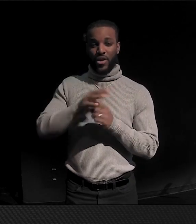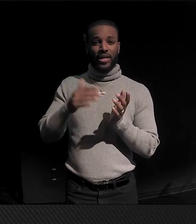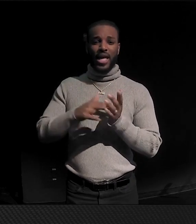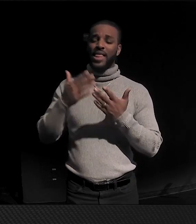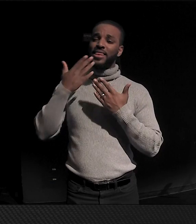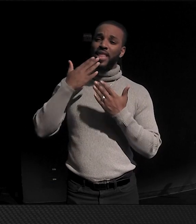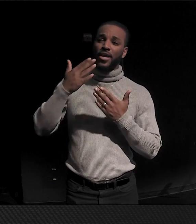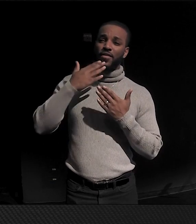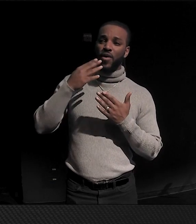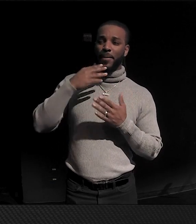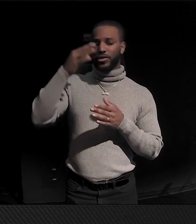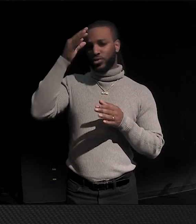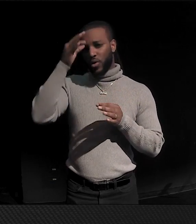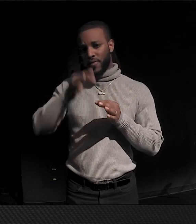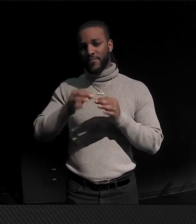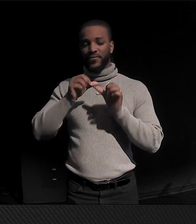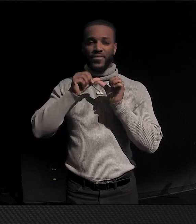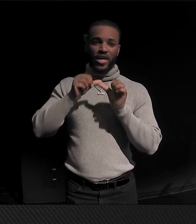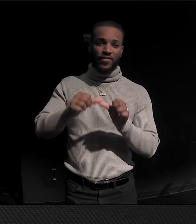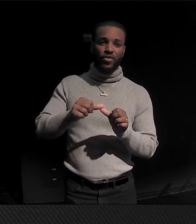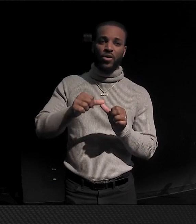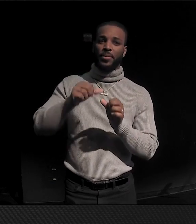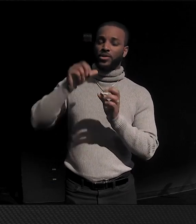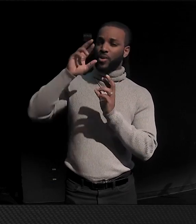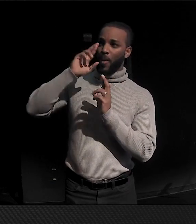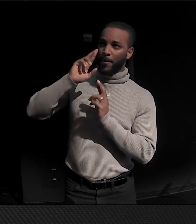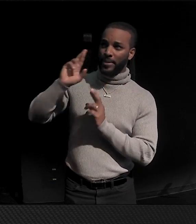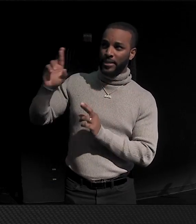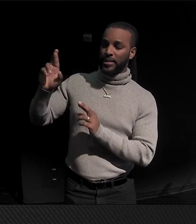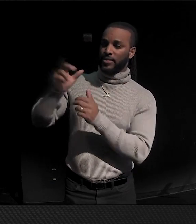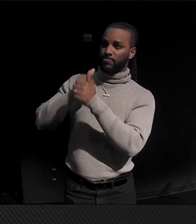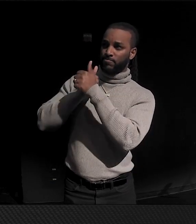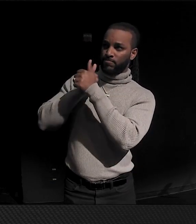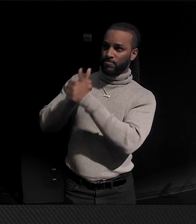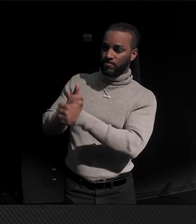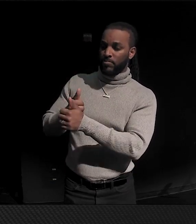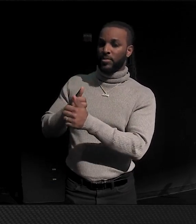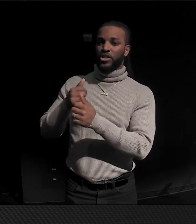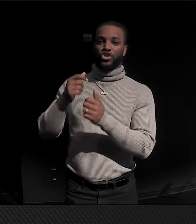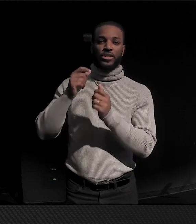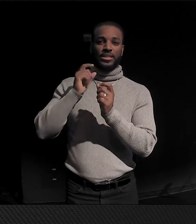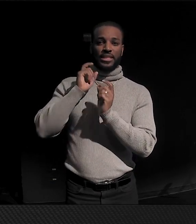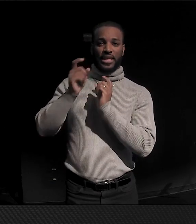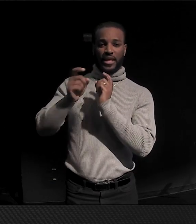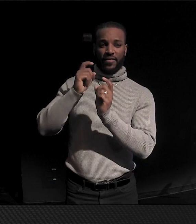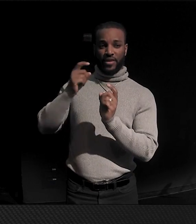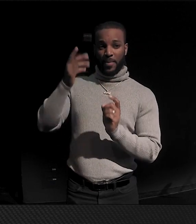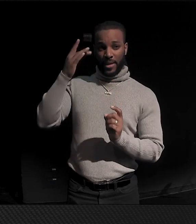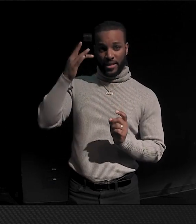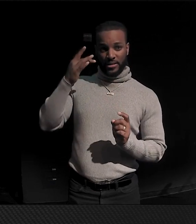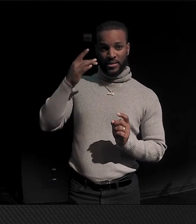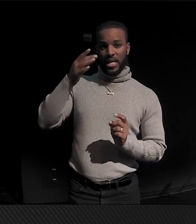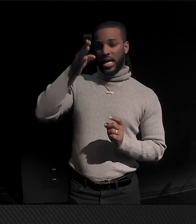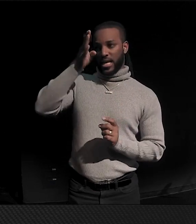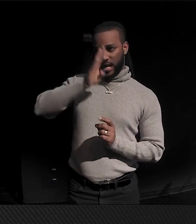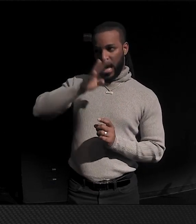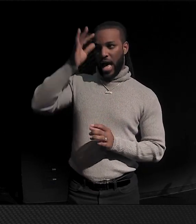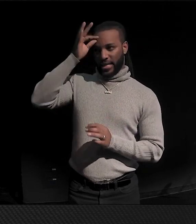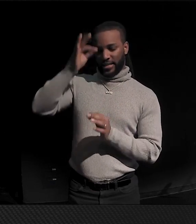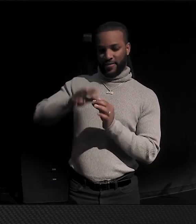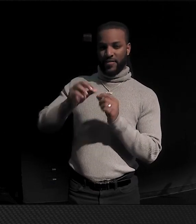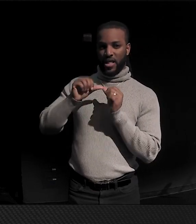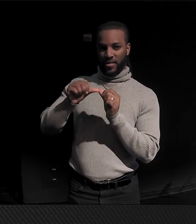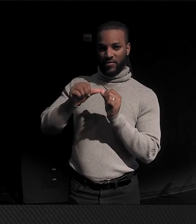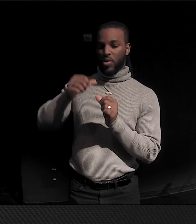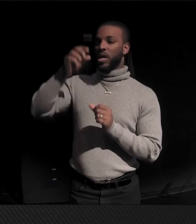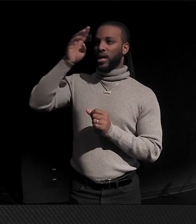for being so faithful, for being so obedient in just giving, because, you know, God is faithful and God